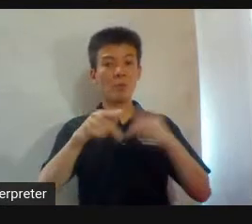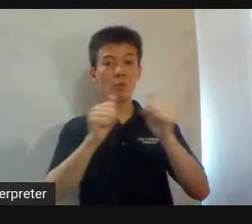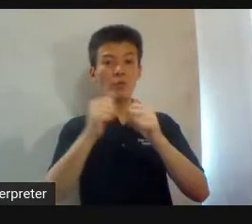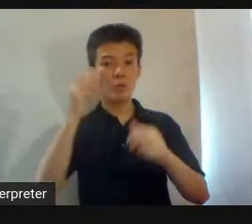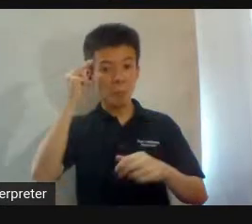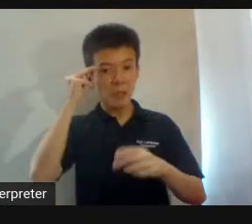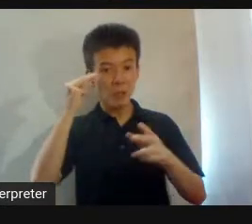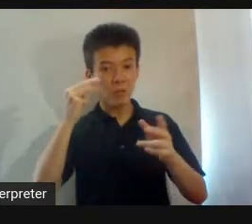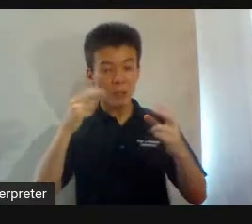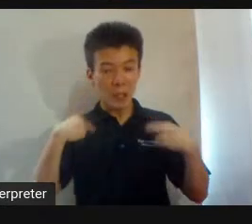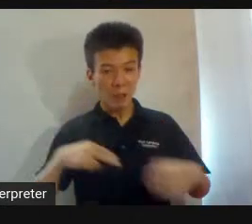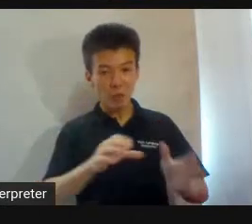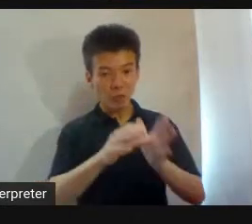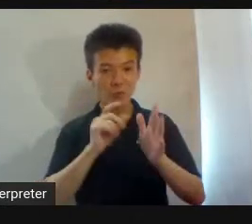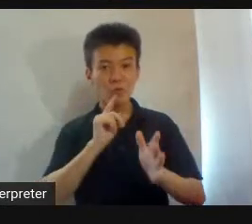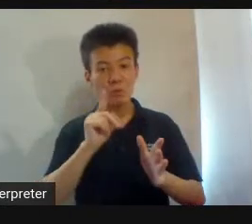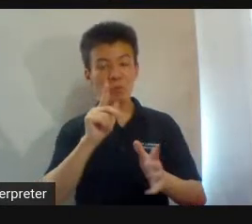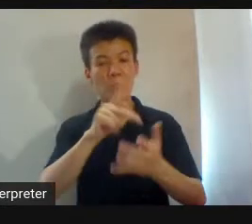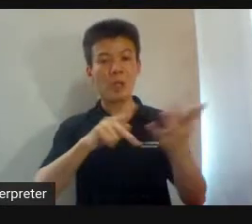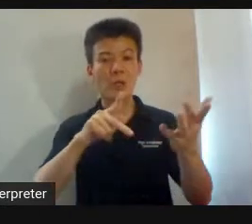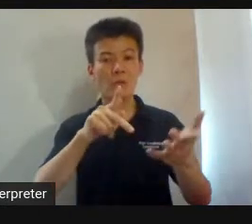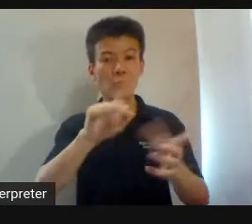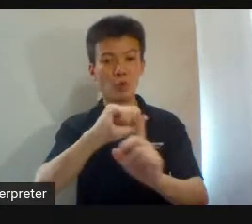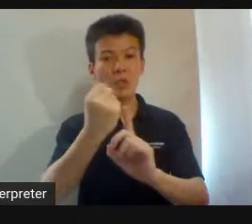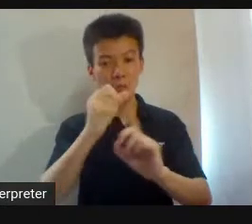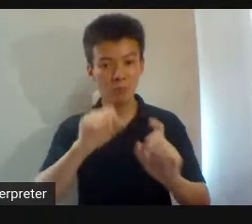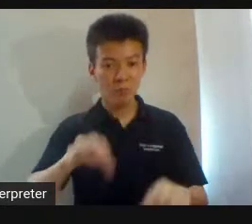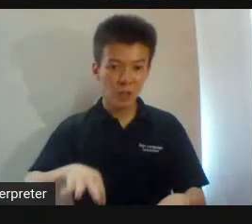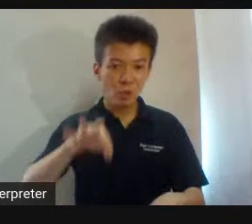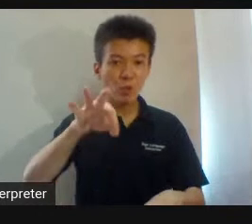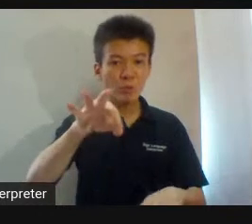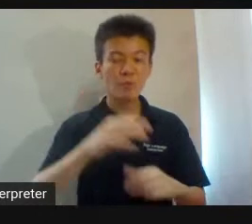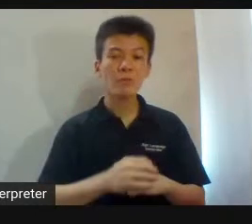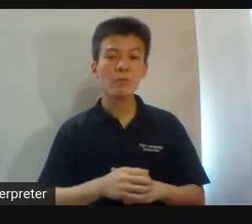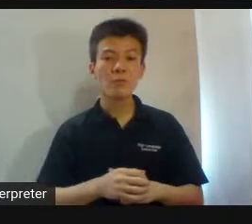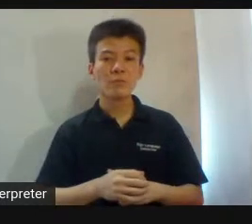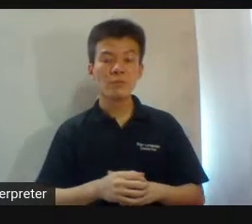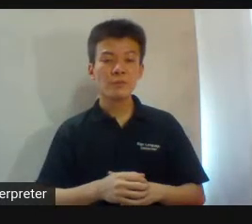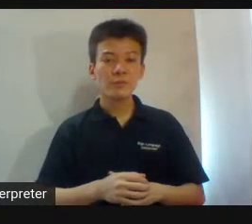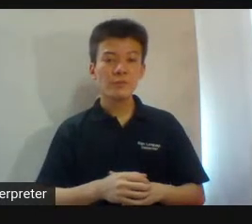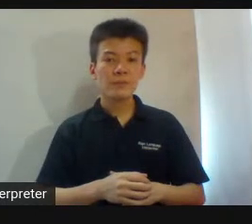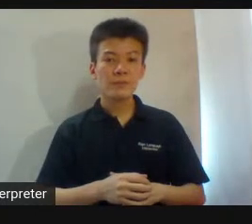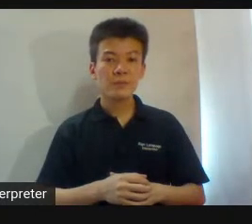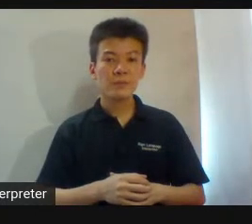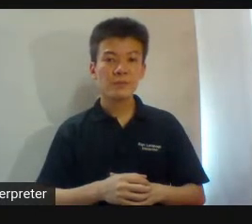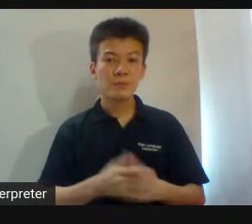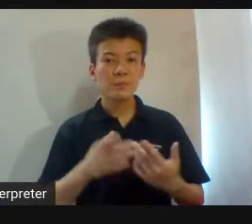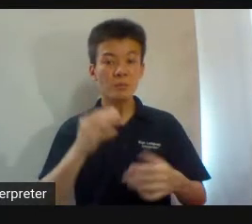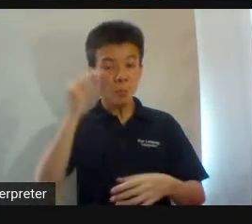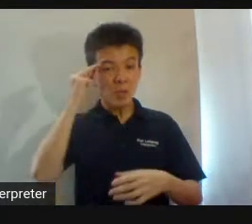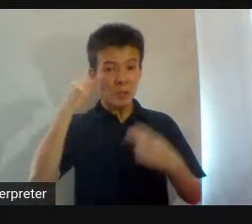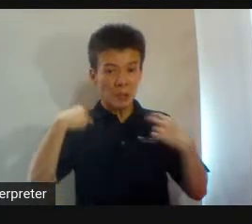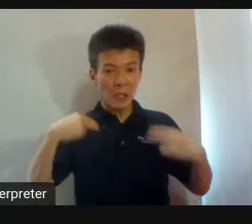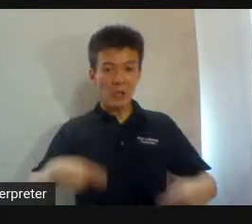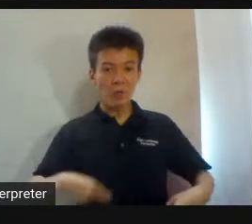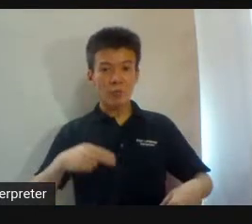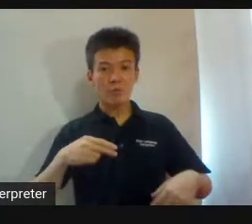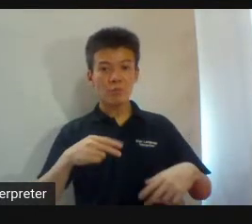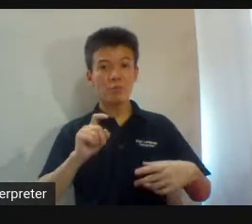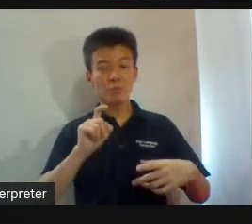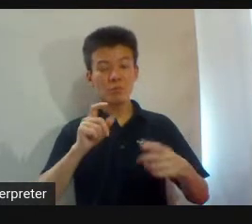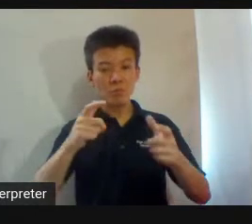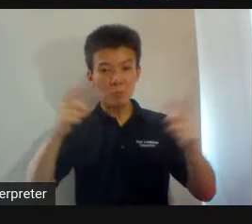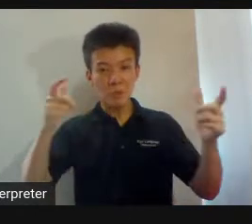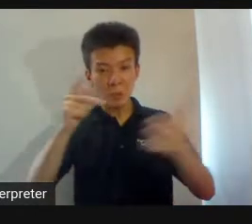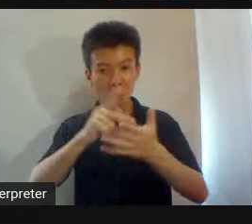health conditions are definitely a part of society and contributing members. So mental health to me, a big